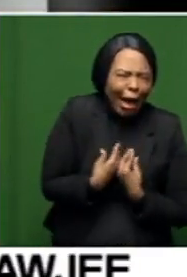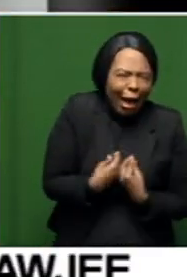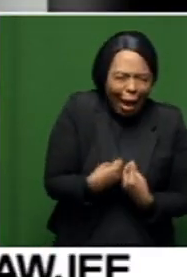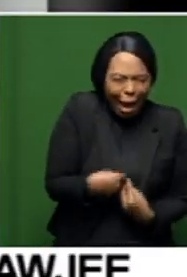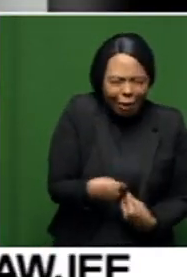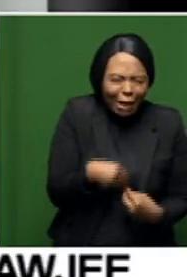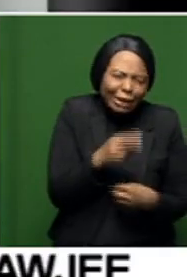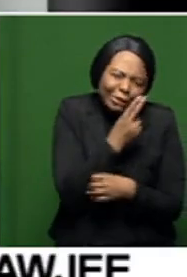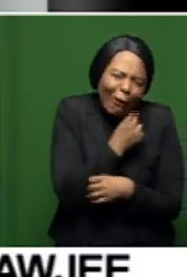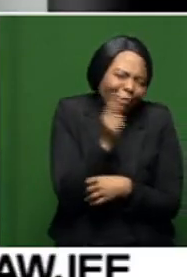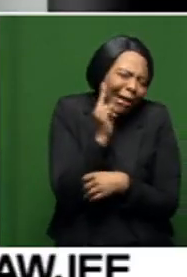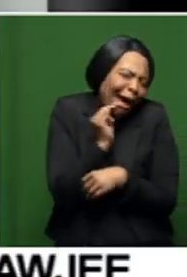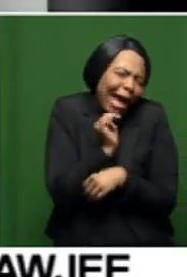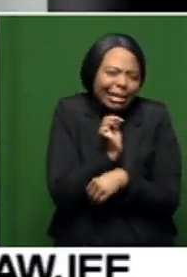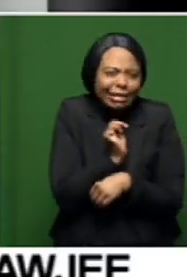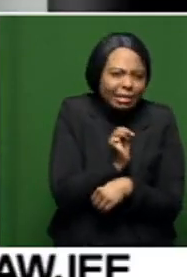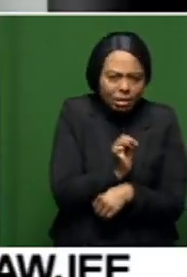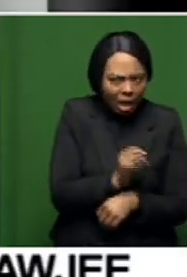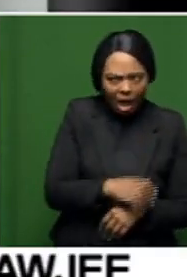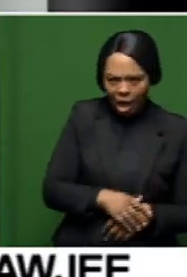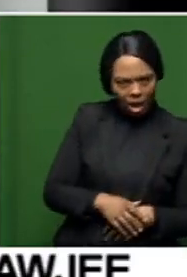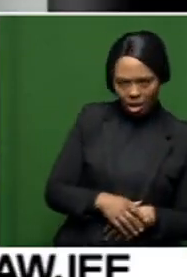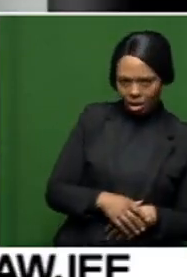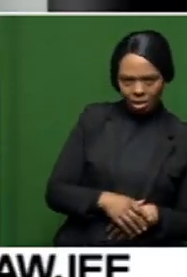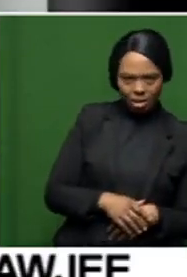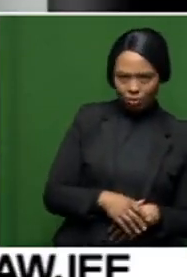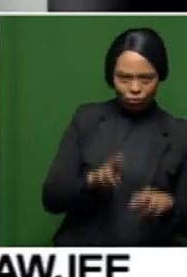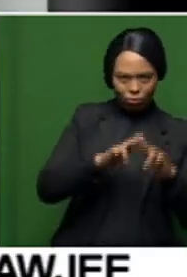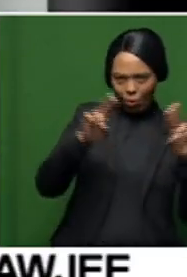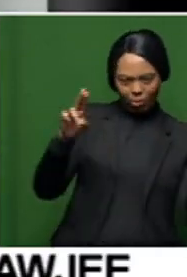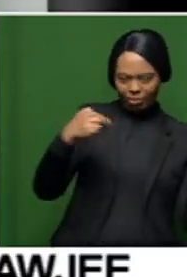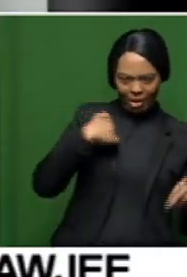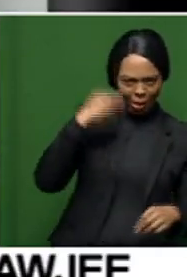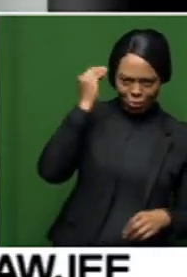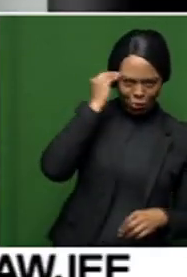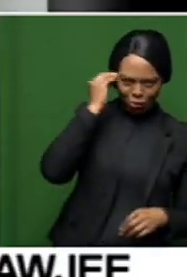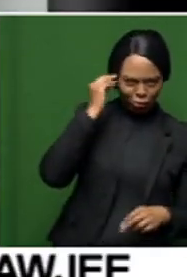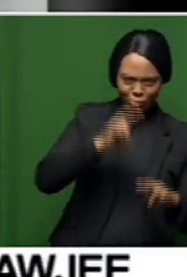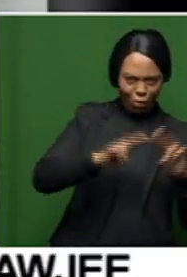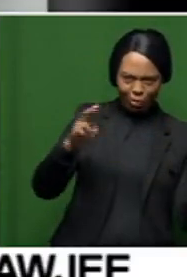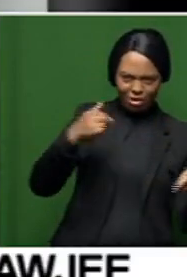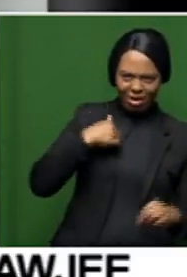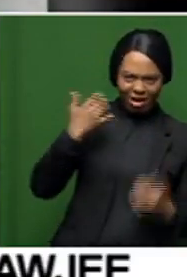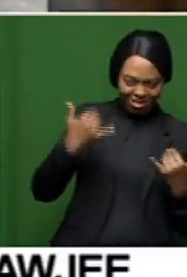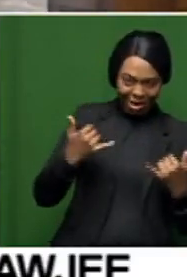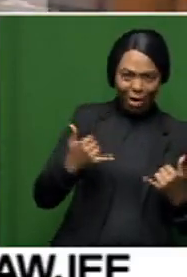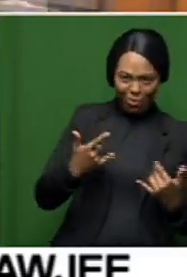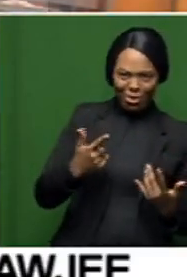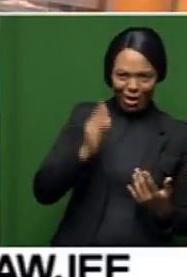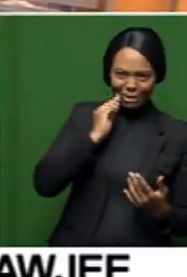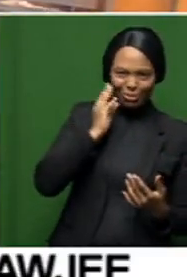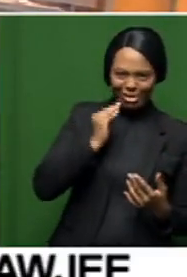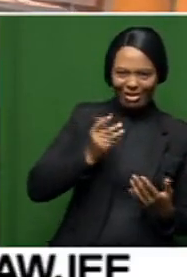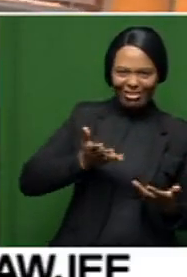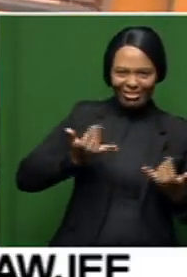nice. And I'm like, well, it's not. Like, I know it's not. You know, I'm here now. I'm in this episode. You know,